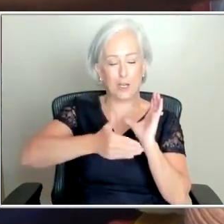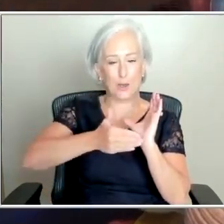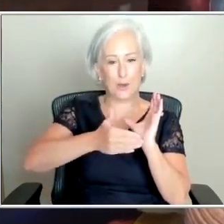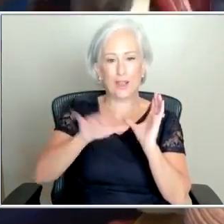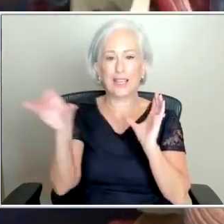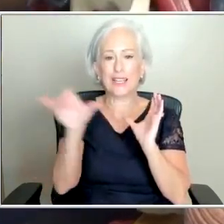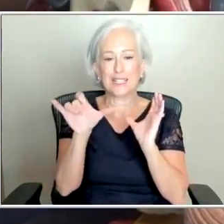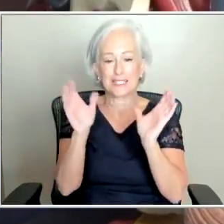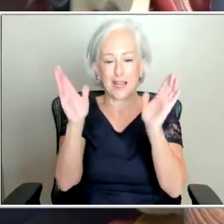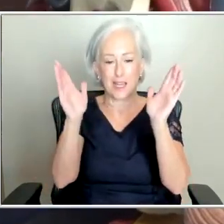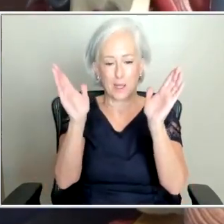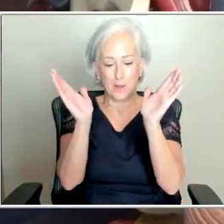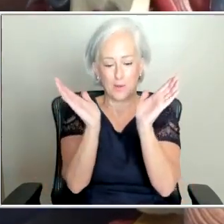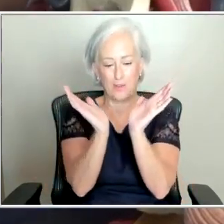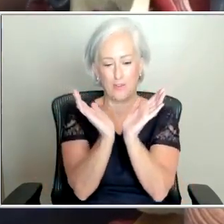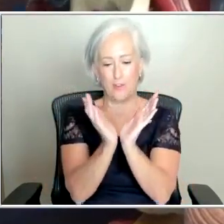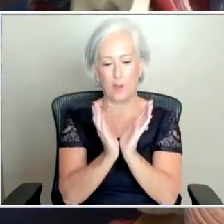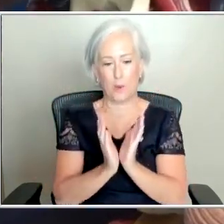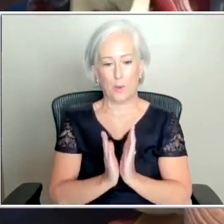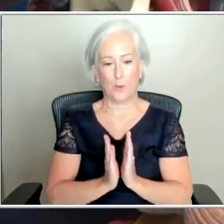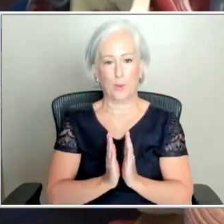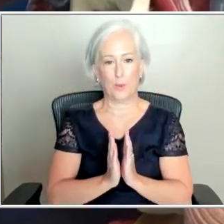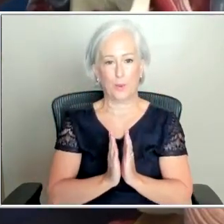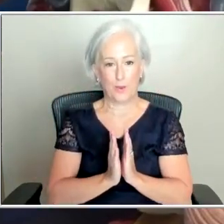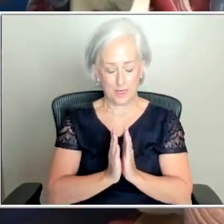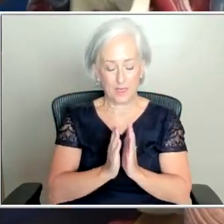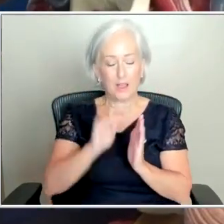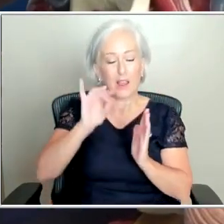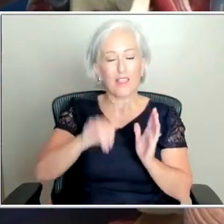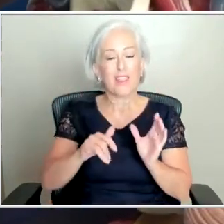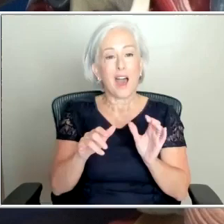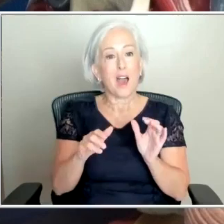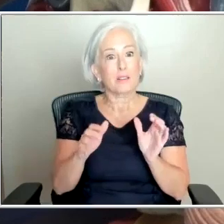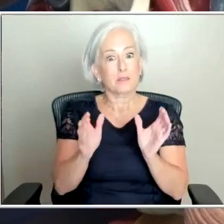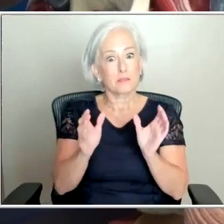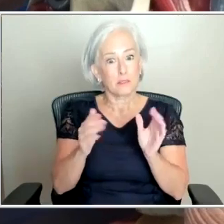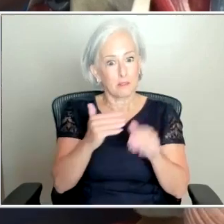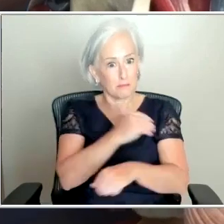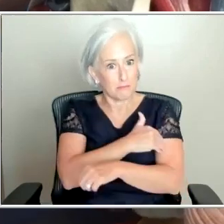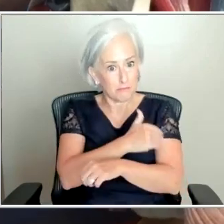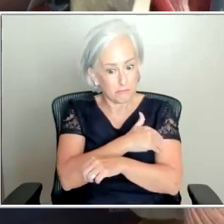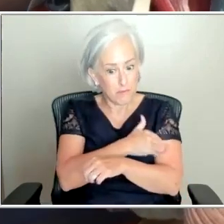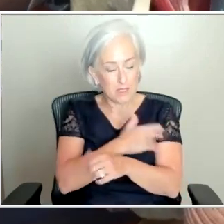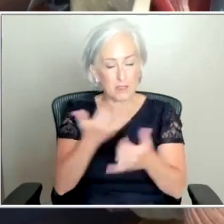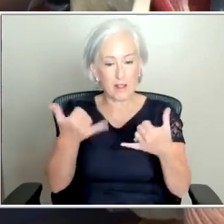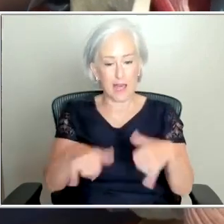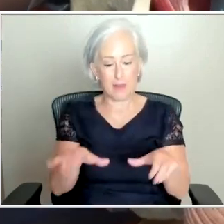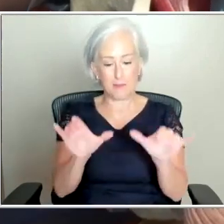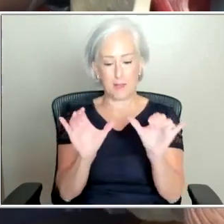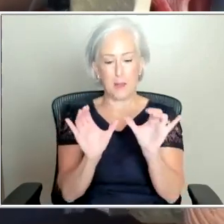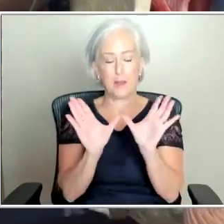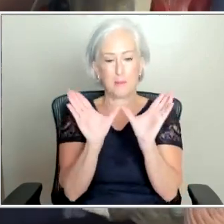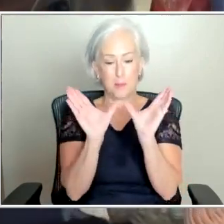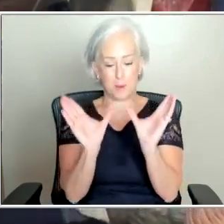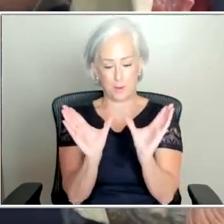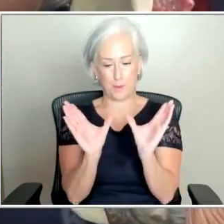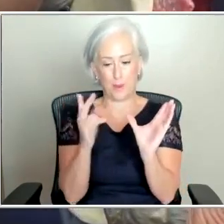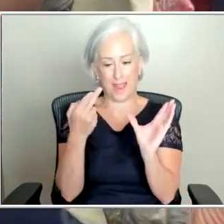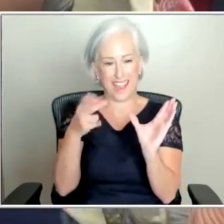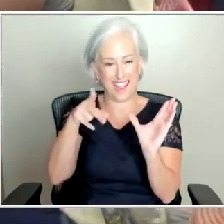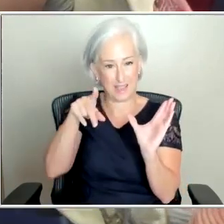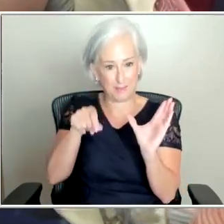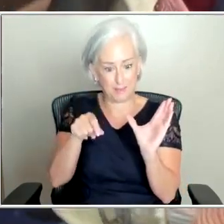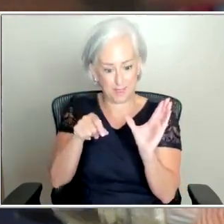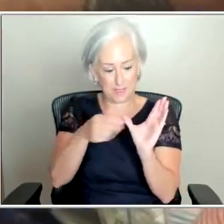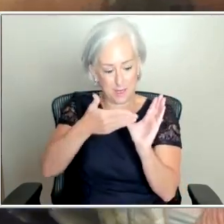muscles are not just right in here, they actually come all the way up and inside the bones and provide support. So with